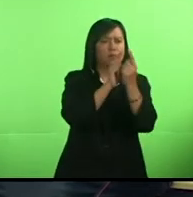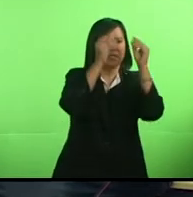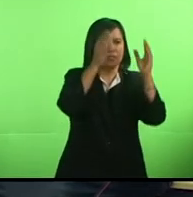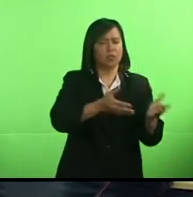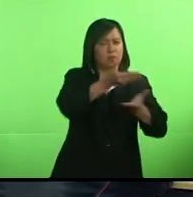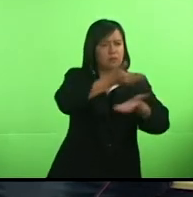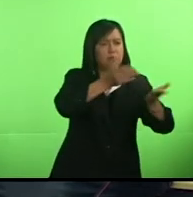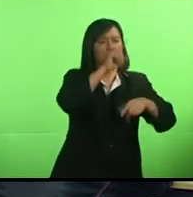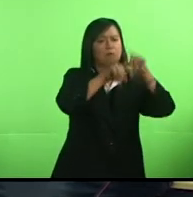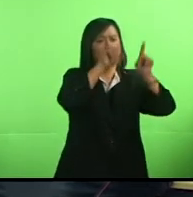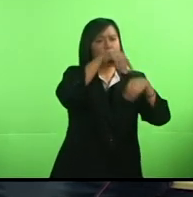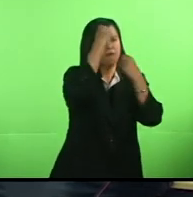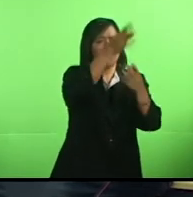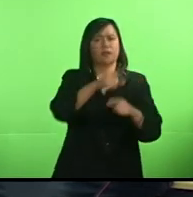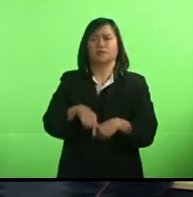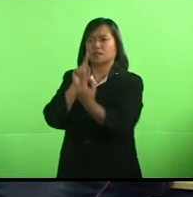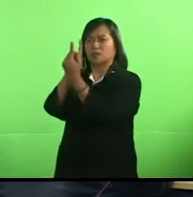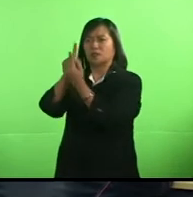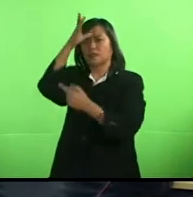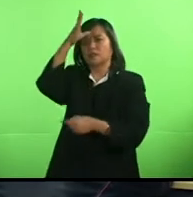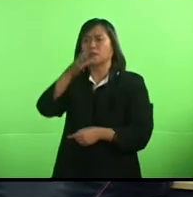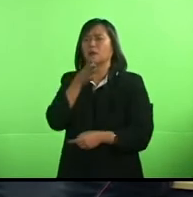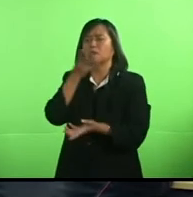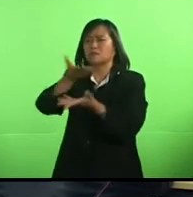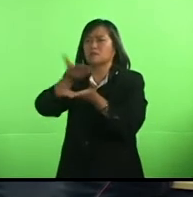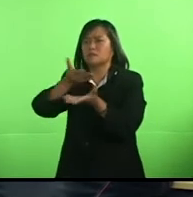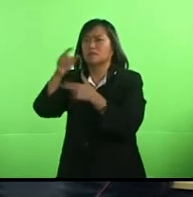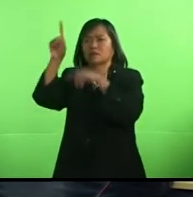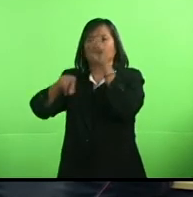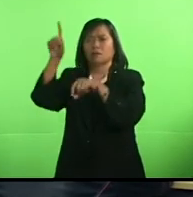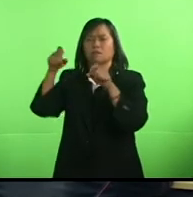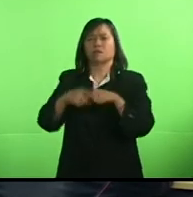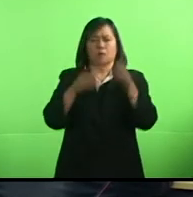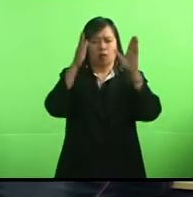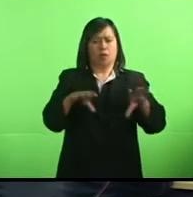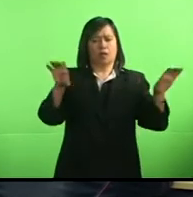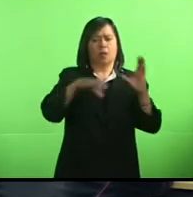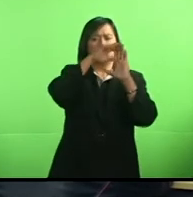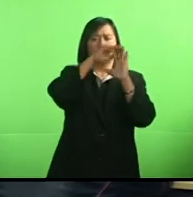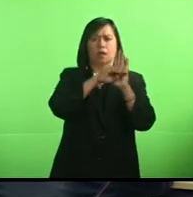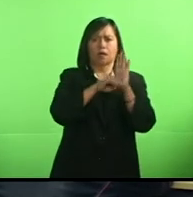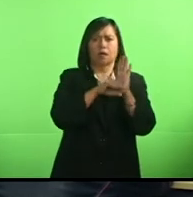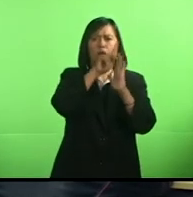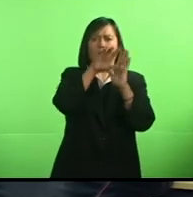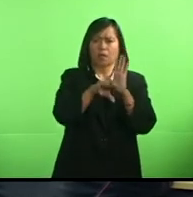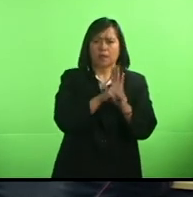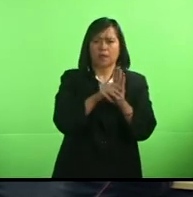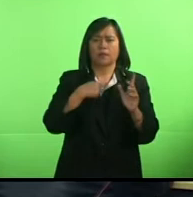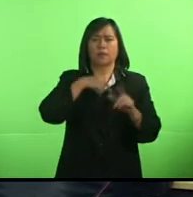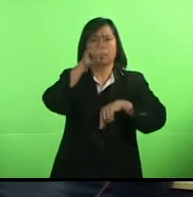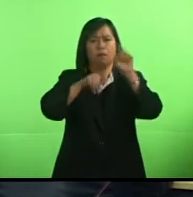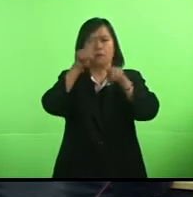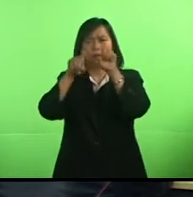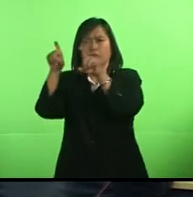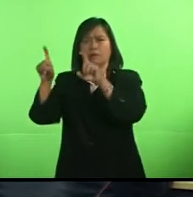teachers, the students, parents, who else? The curriculum developers. All these will